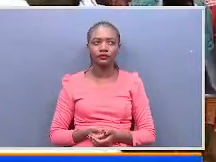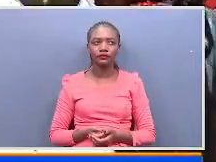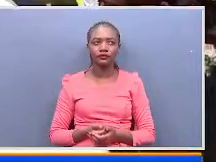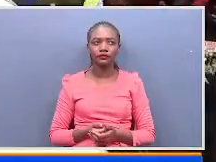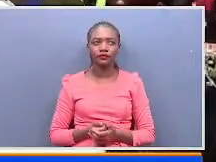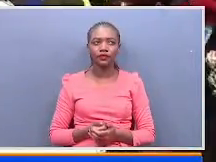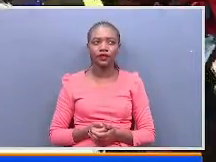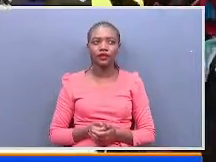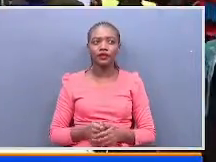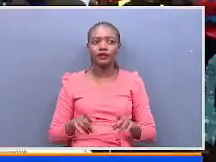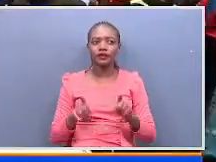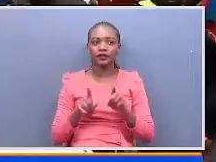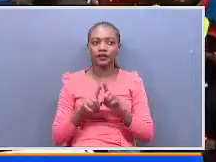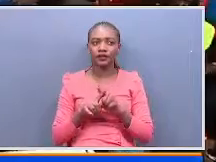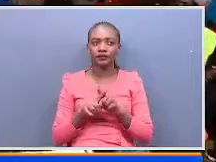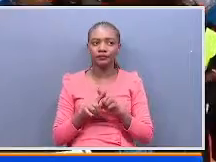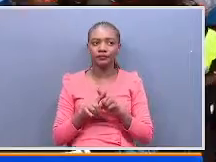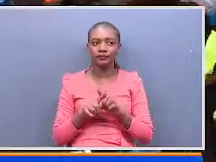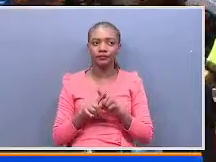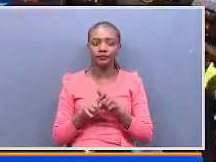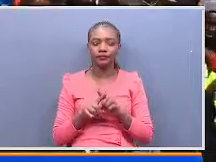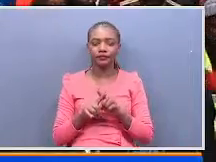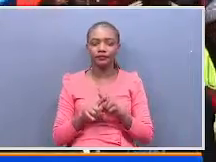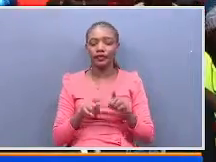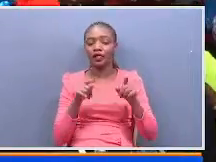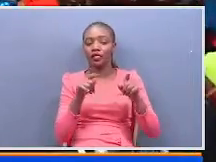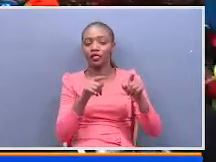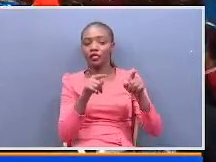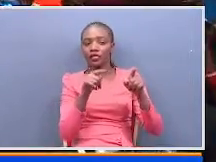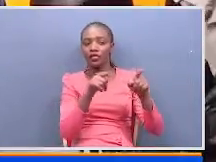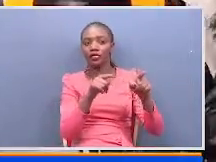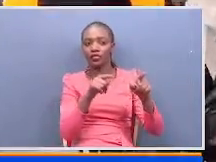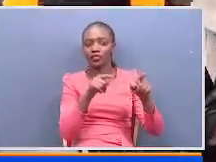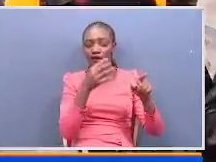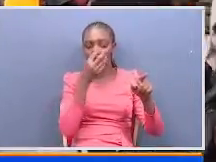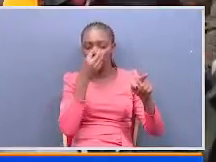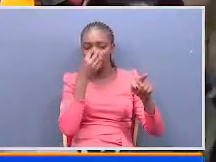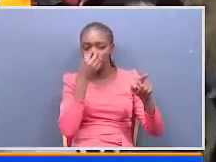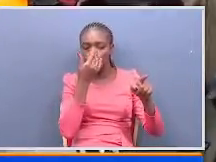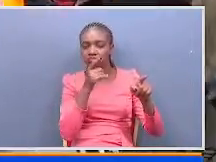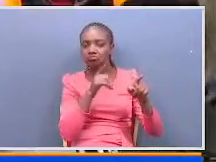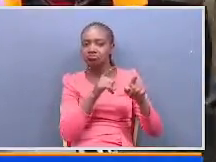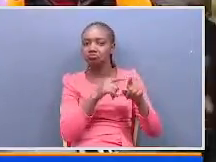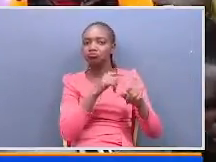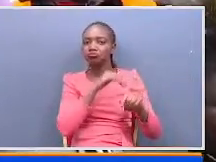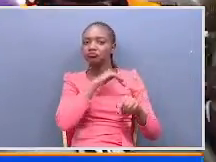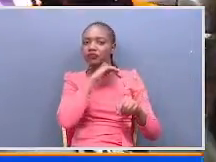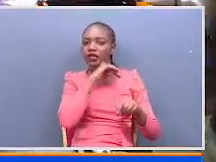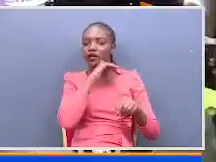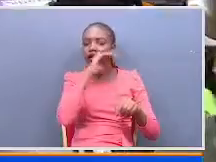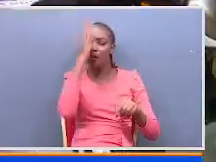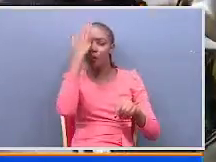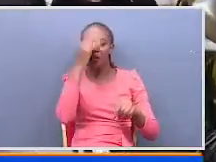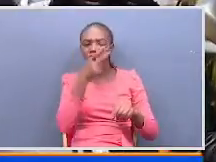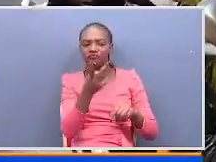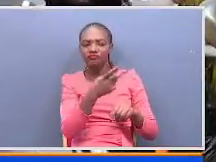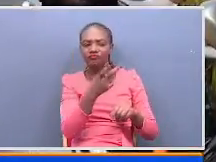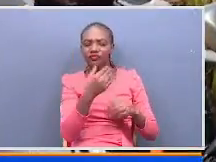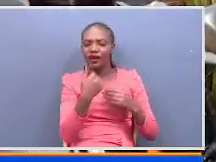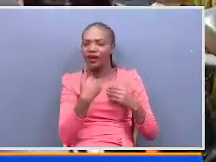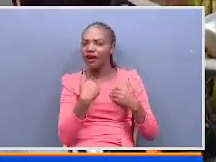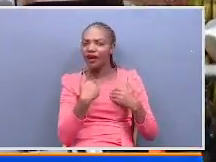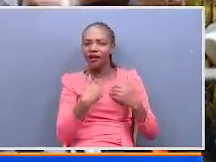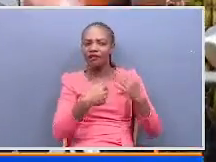Mwaure faulted his opponents, UDA Party leader Deputy President William Ruto and Azimio leader Raila Odinga, for the lack of a track record